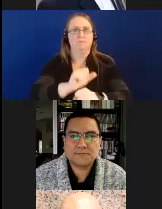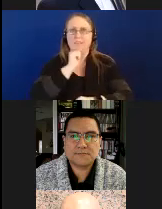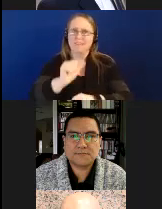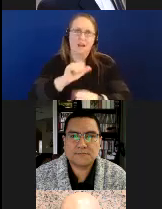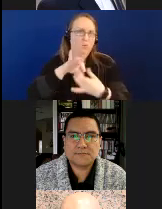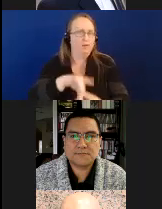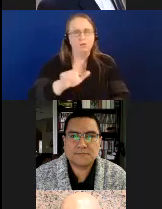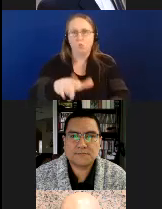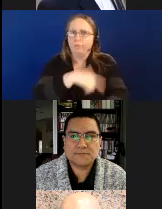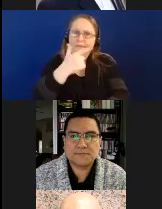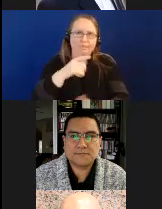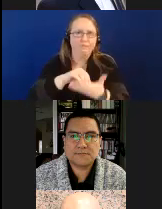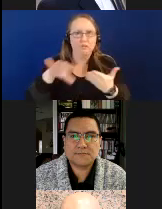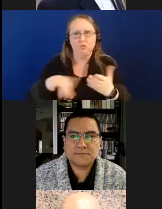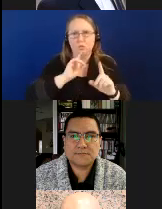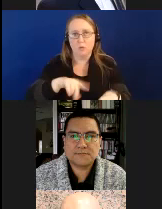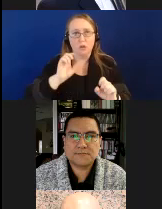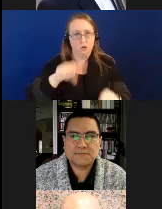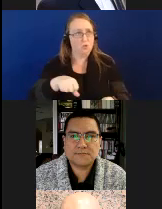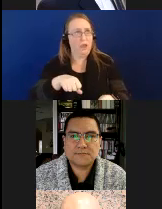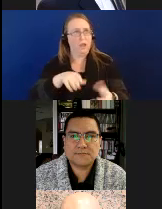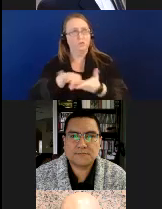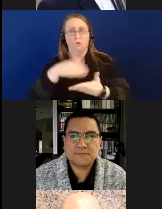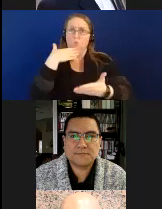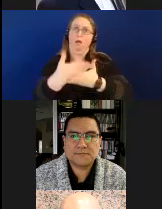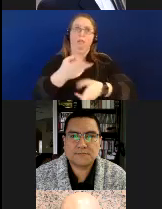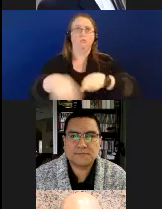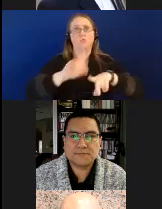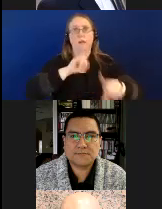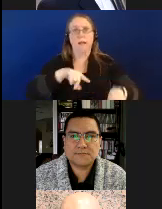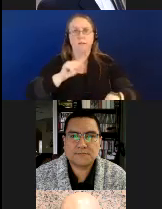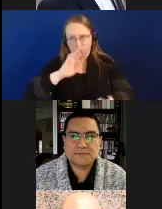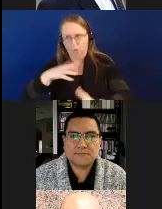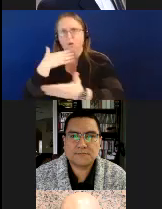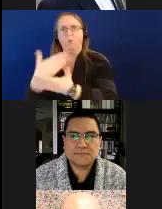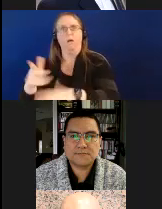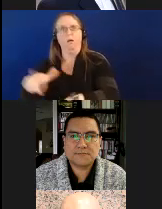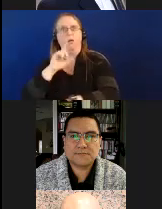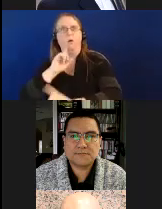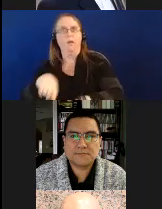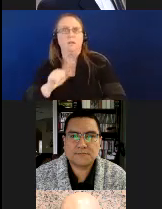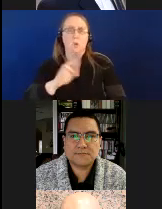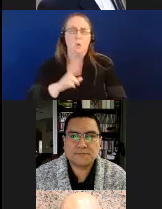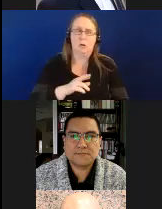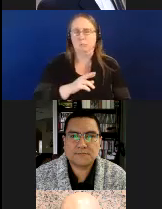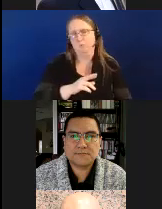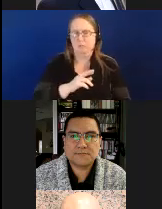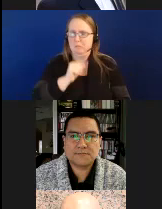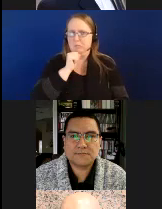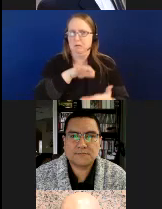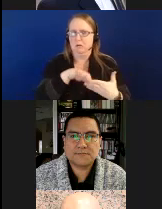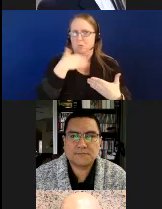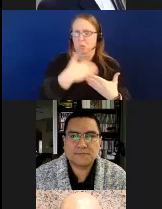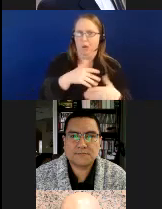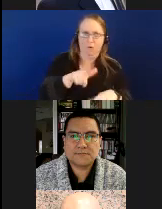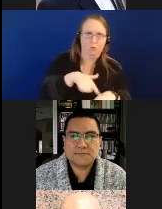student response, where you can score very well with a short answer or very well with a long answer, or you can score not well with a short or long answer. So that's